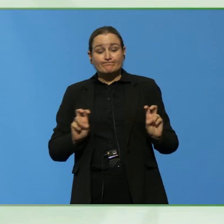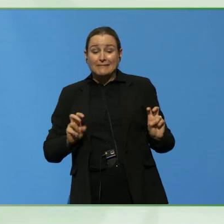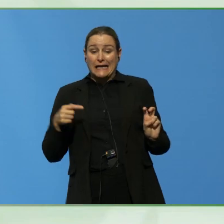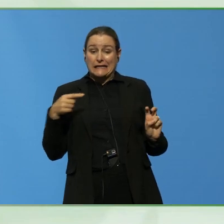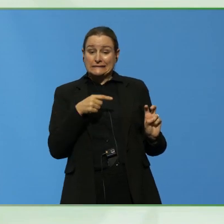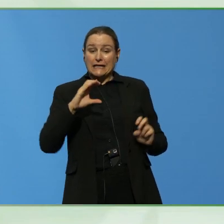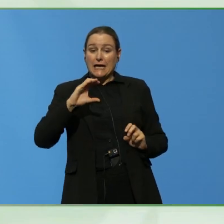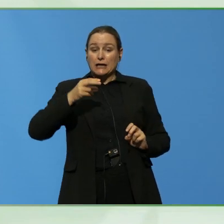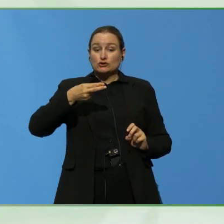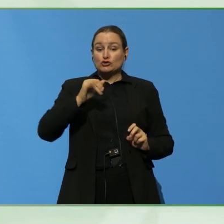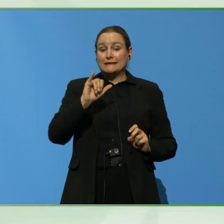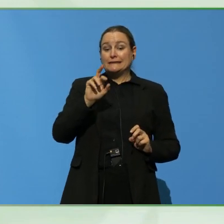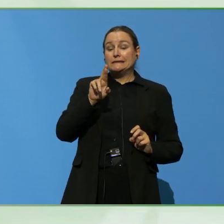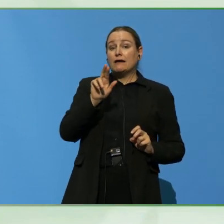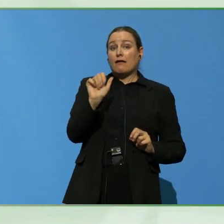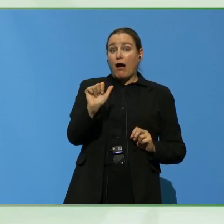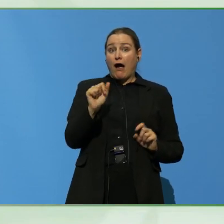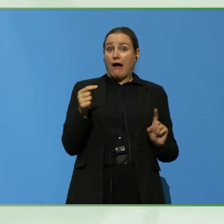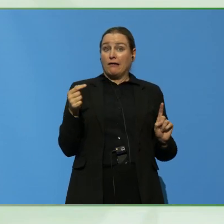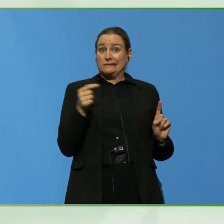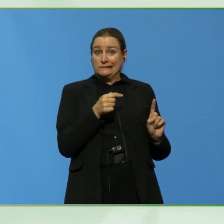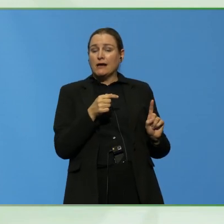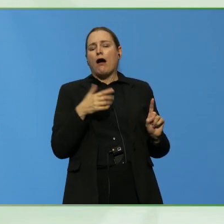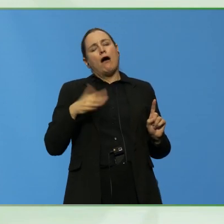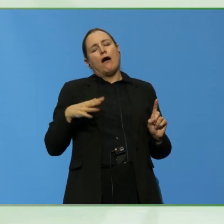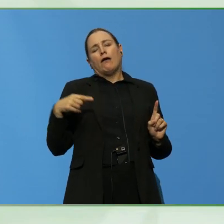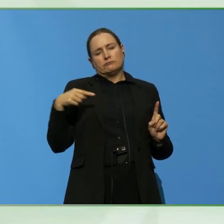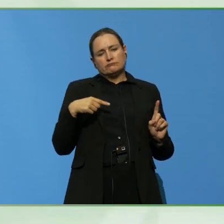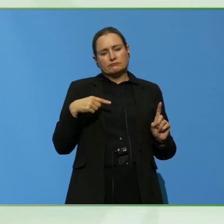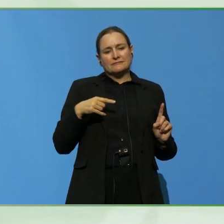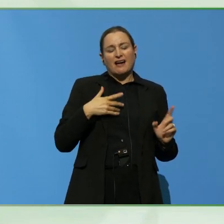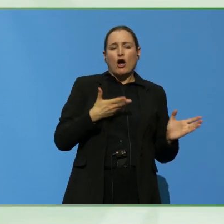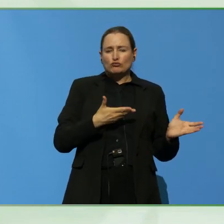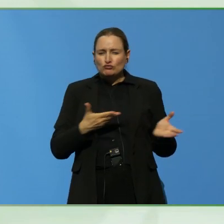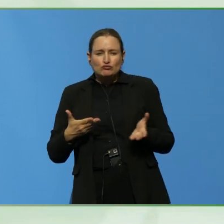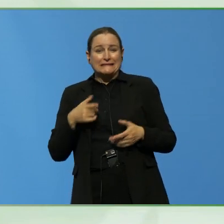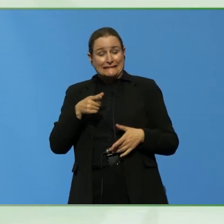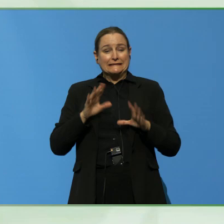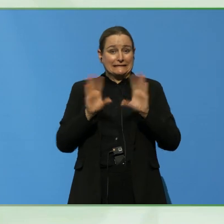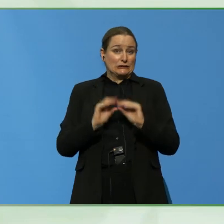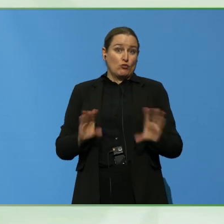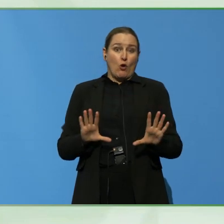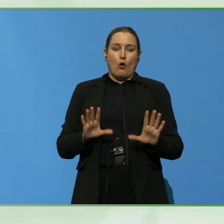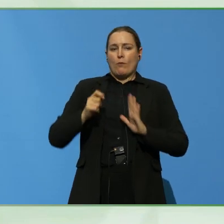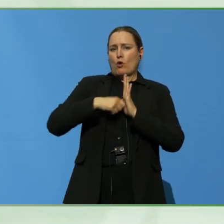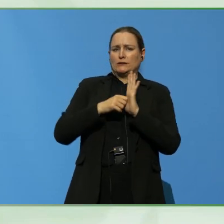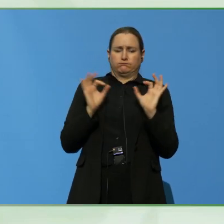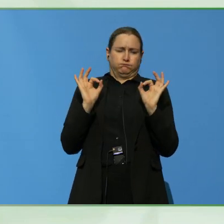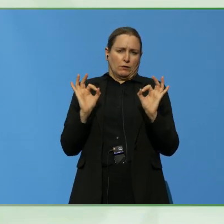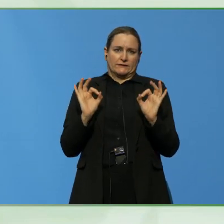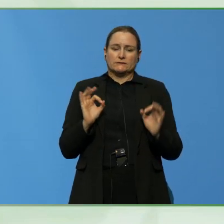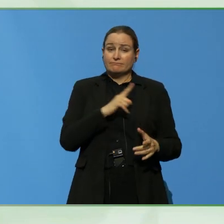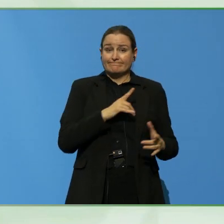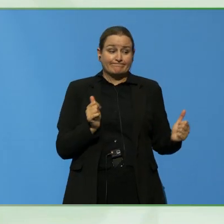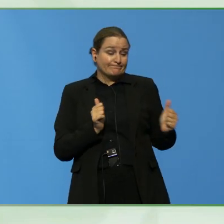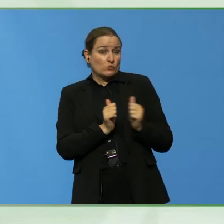an excellent speaker, but he's also a great friend of the Zero Project, and he has been with us for